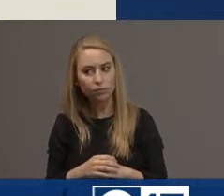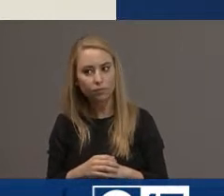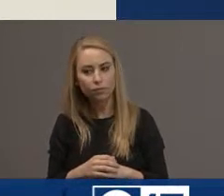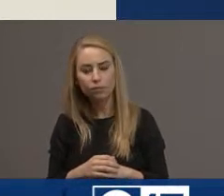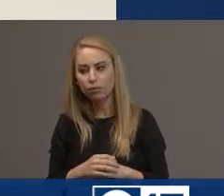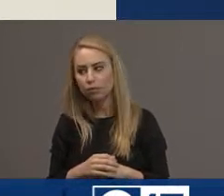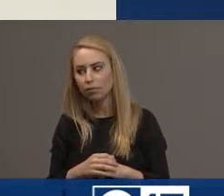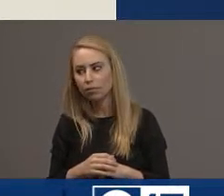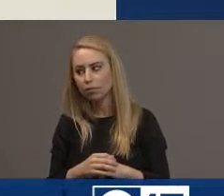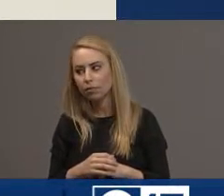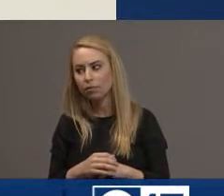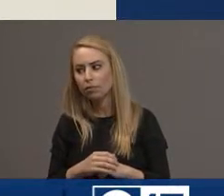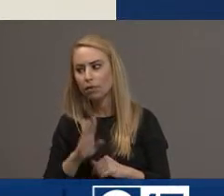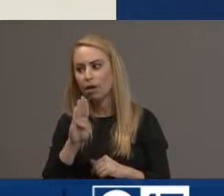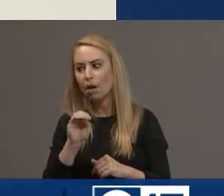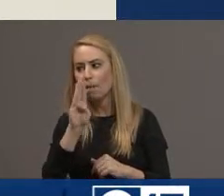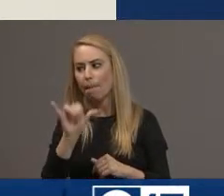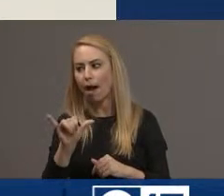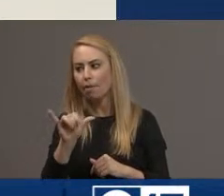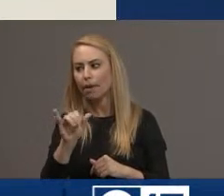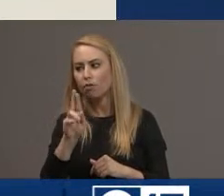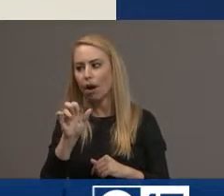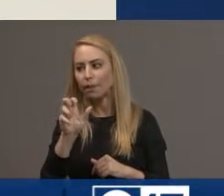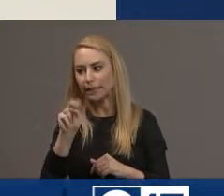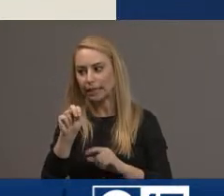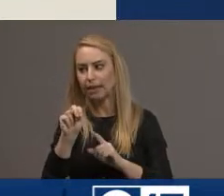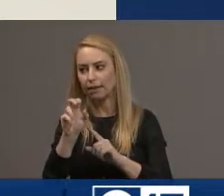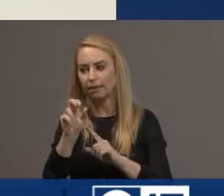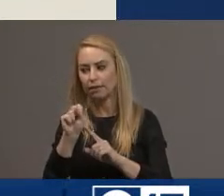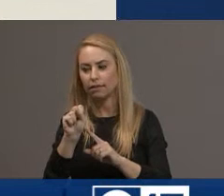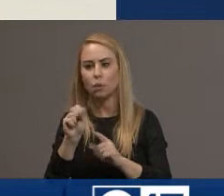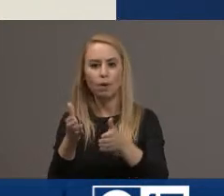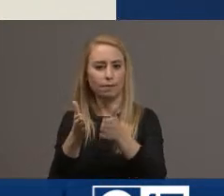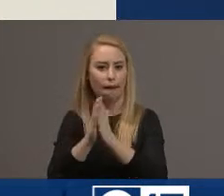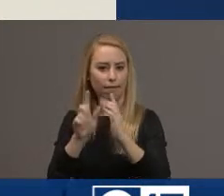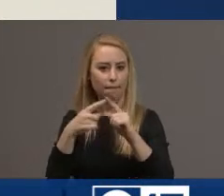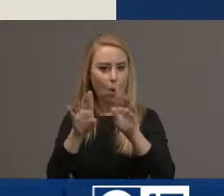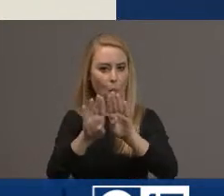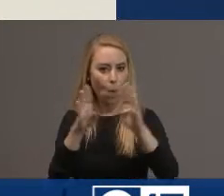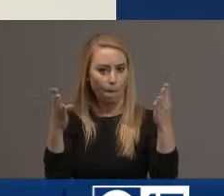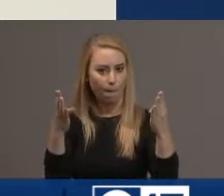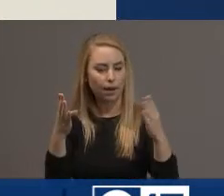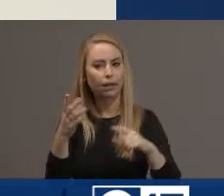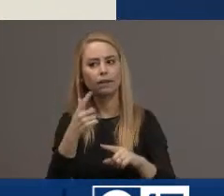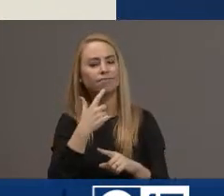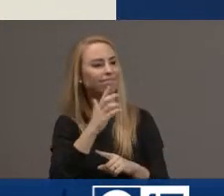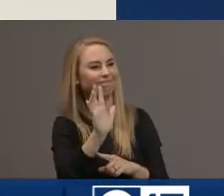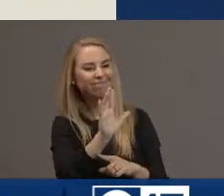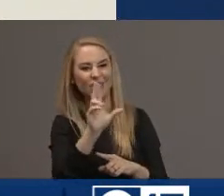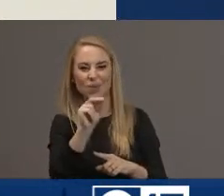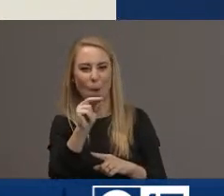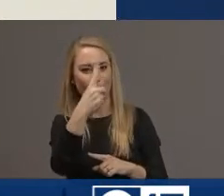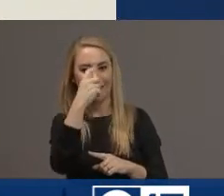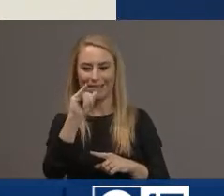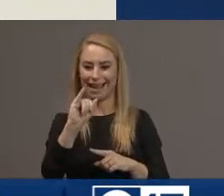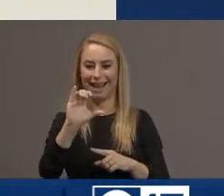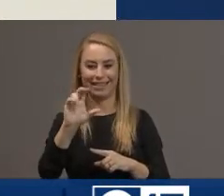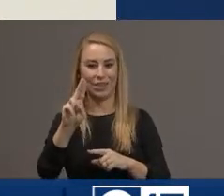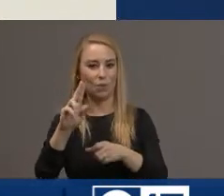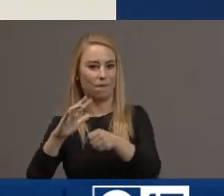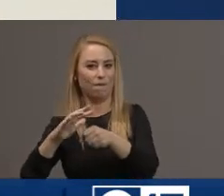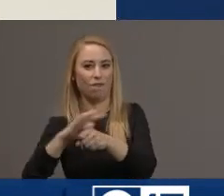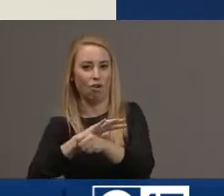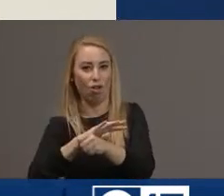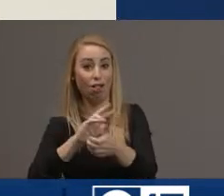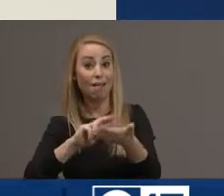asked about reopening. And he said, but if I had to say today would be open, I'd say no, because the ICUs are full. We cannot have a situation